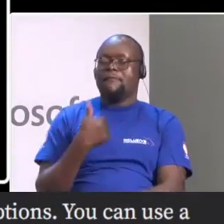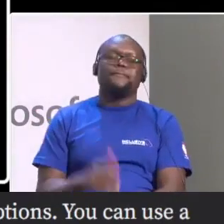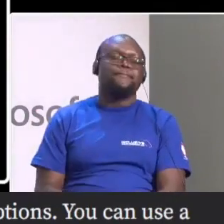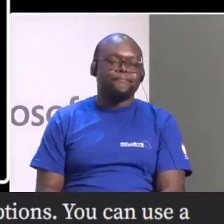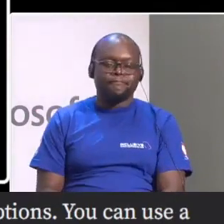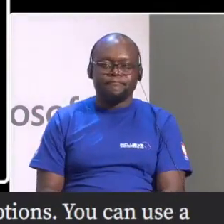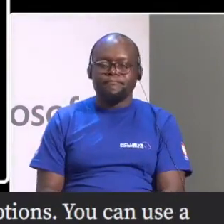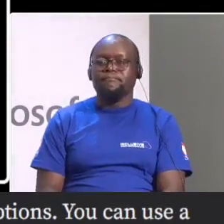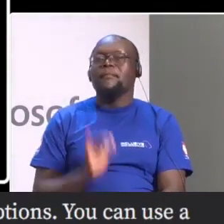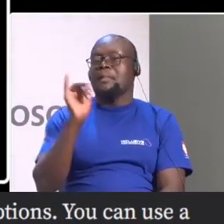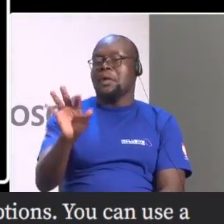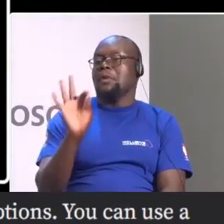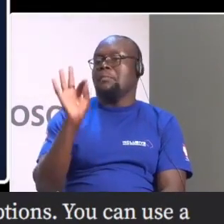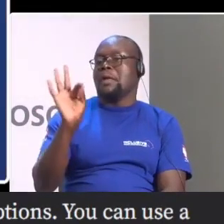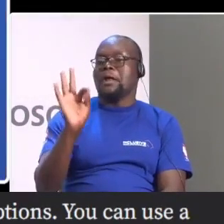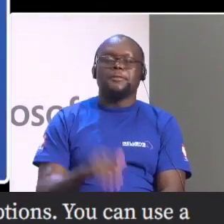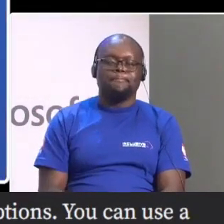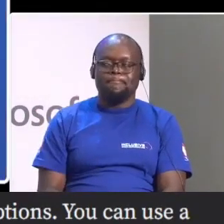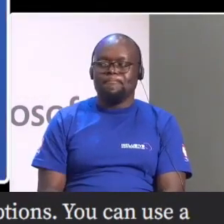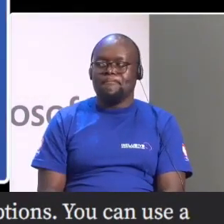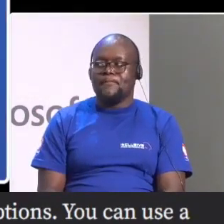website, that would be great.